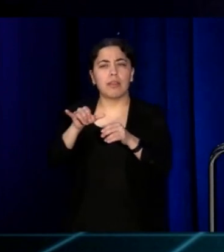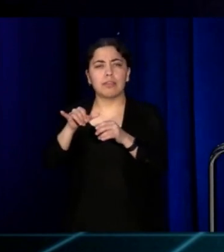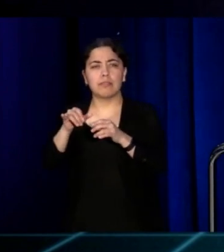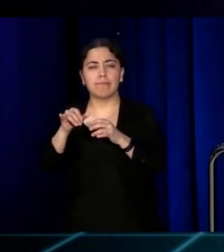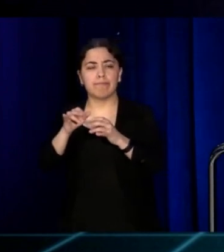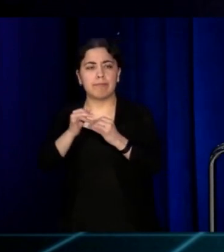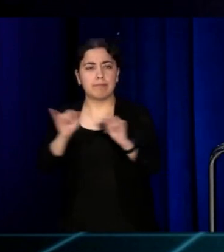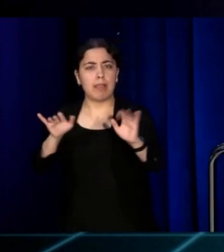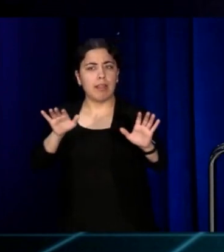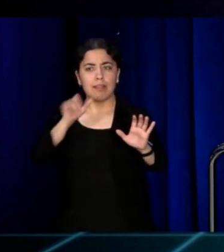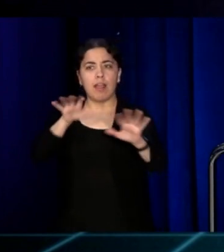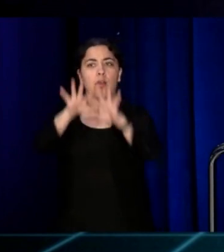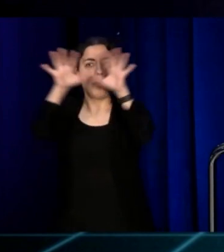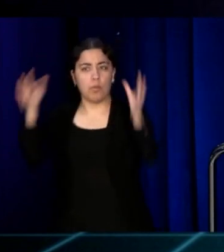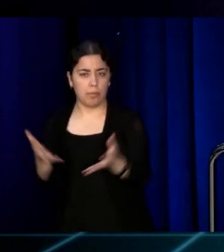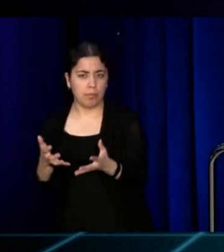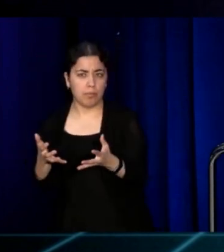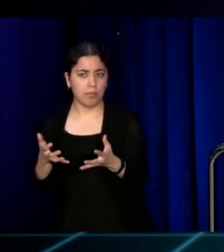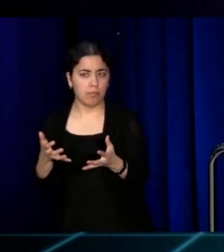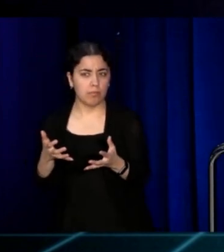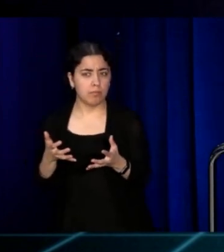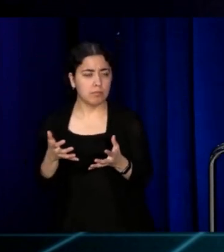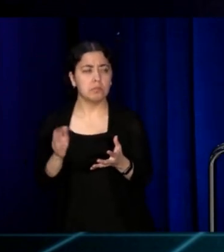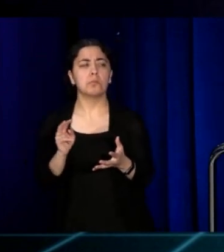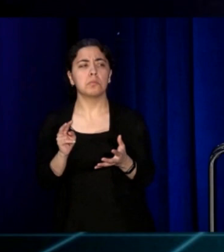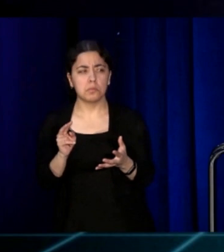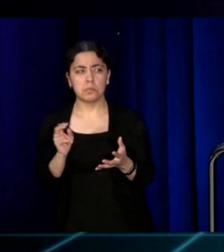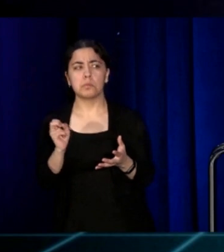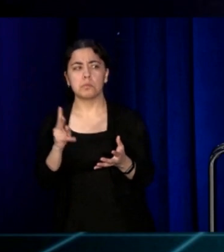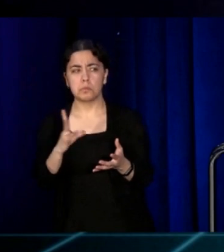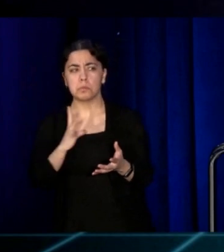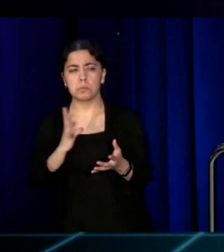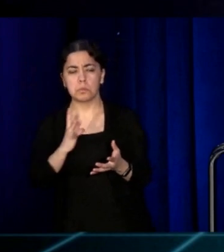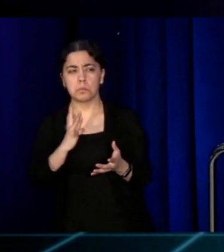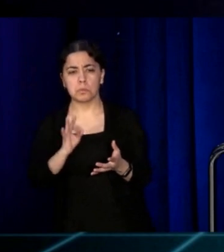a global state thing. Okay, sounds good. Yeah.